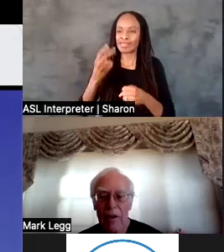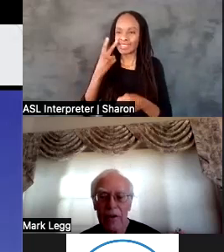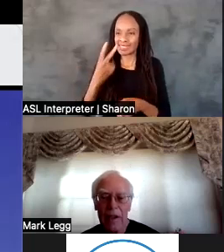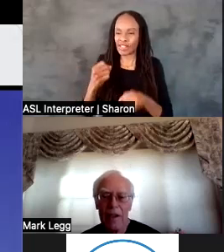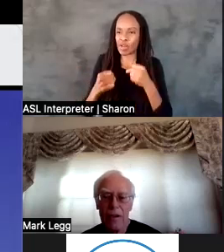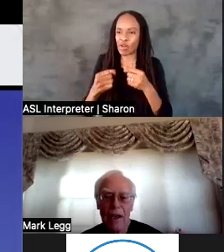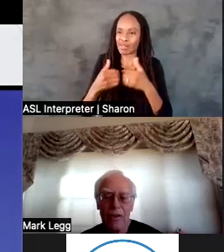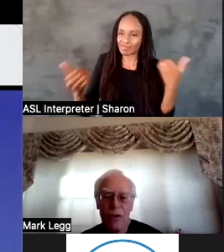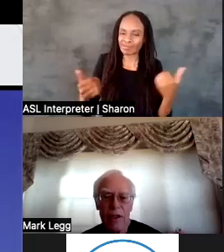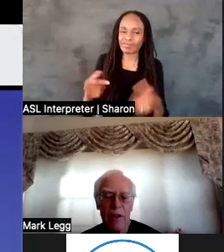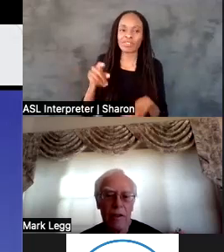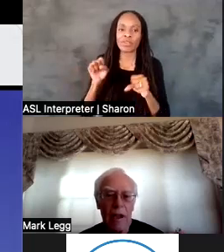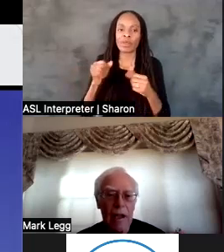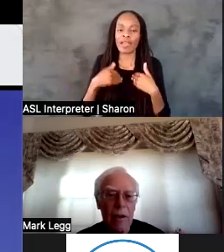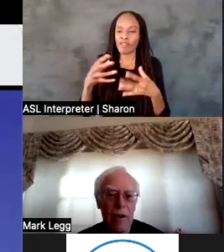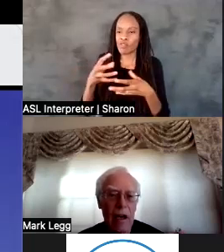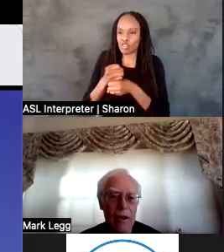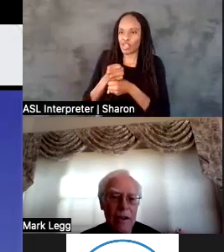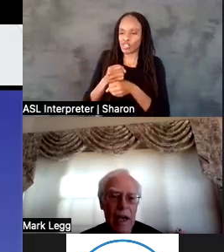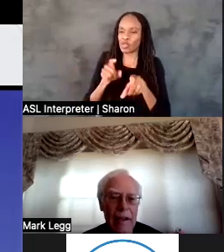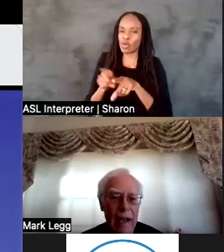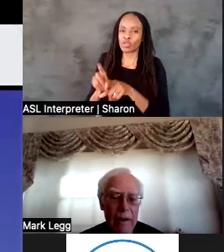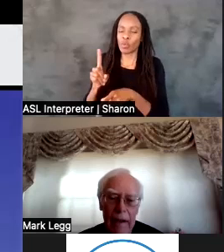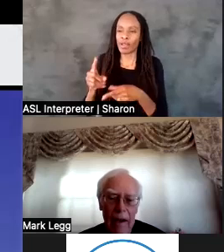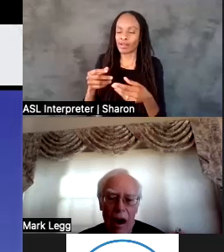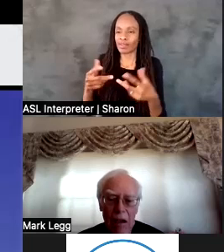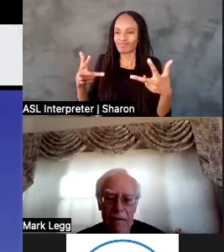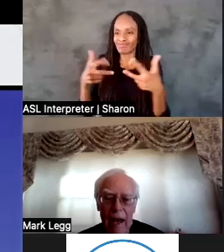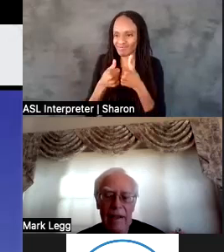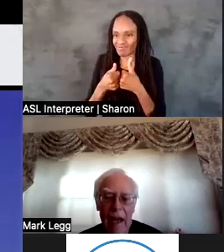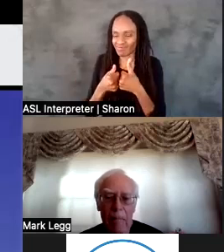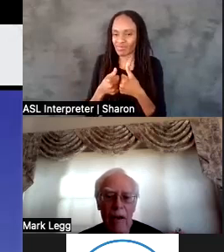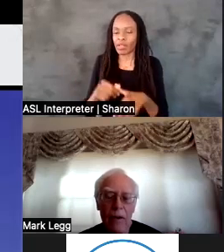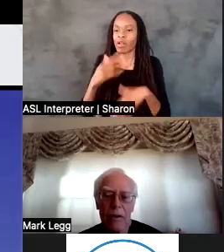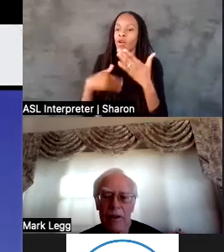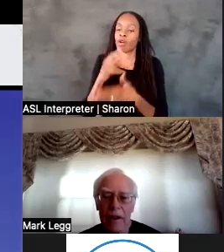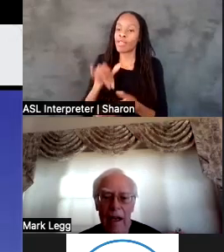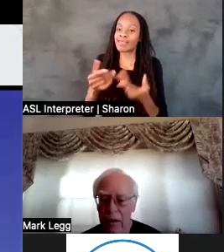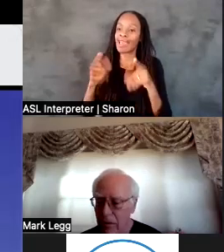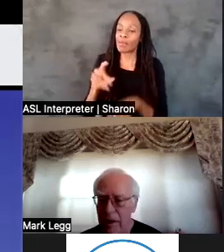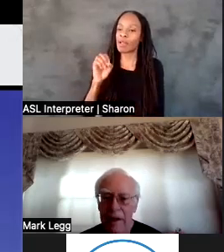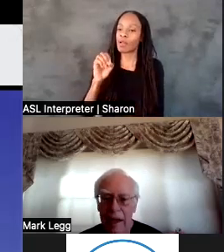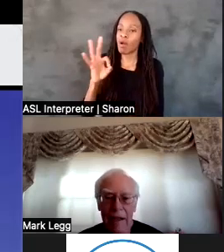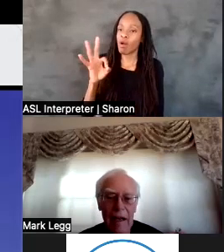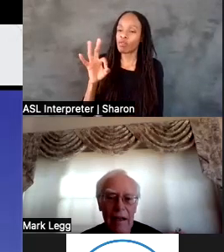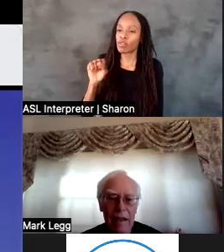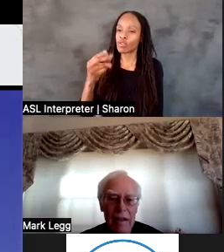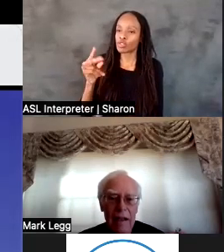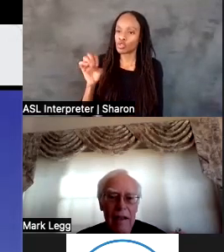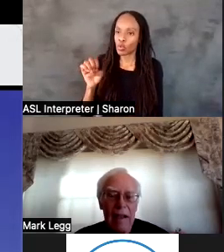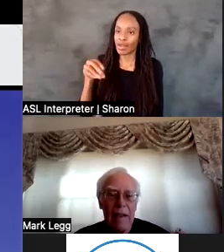And you also get contraction or squeezing where the cars collide together. All of that is happening offshore Southern California. Next